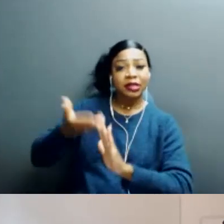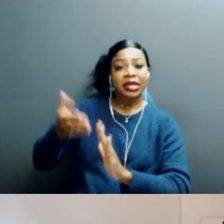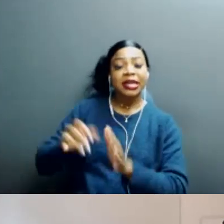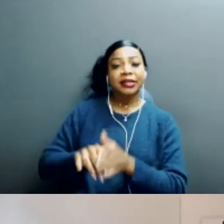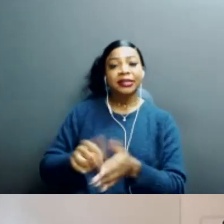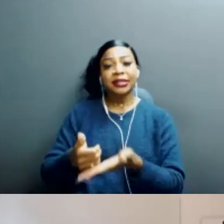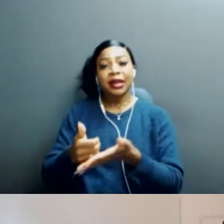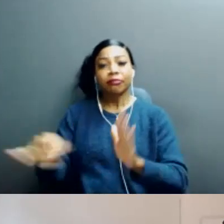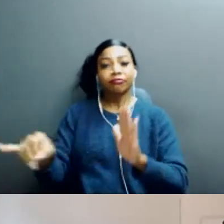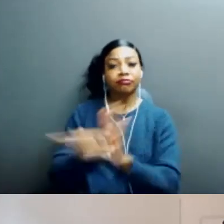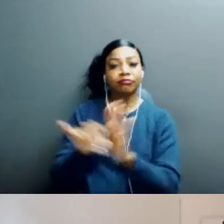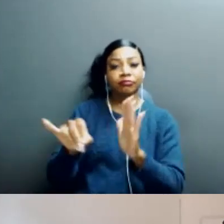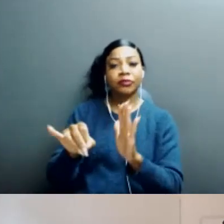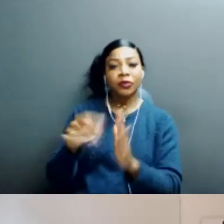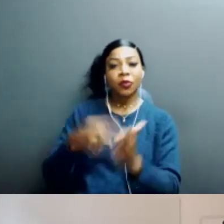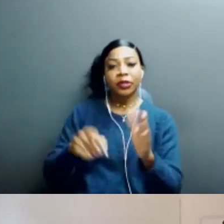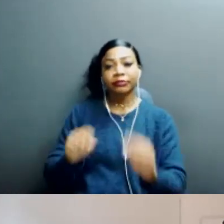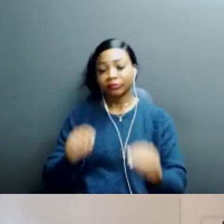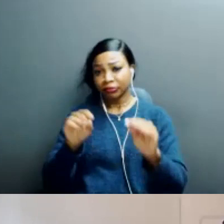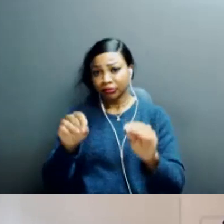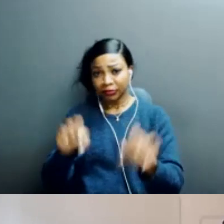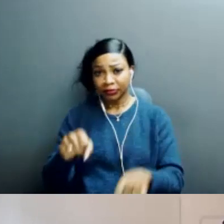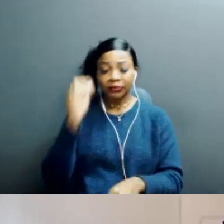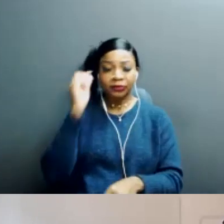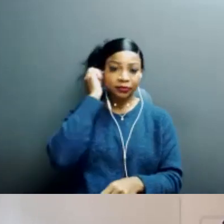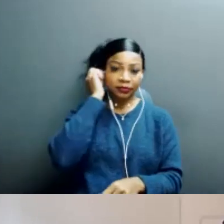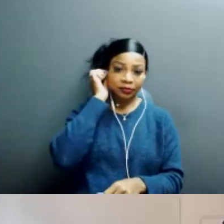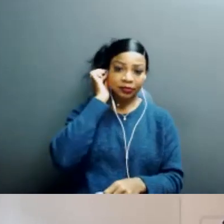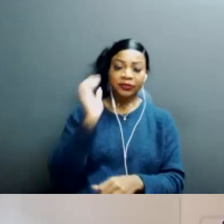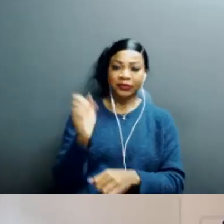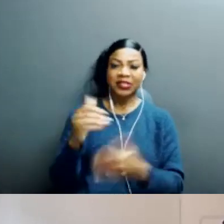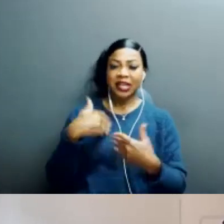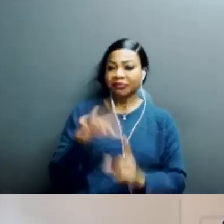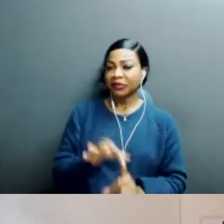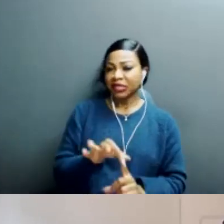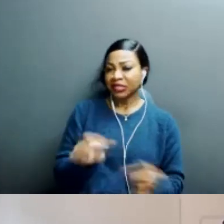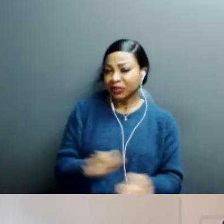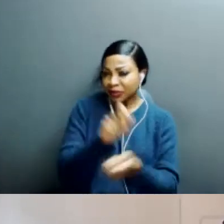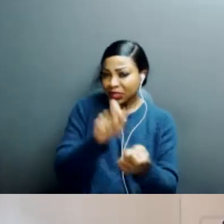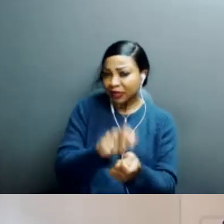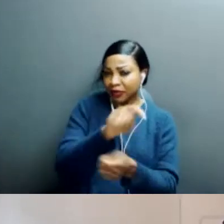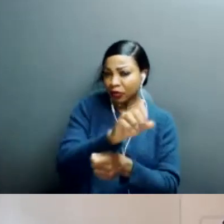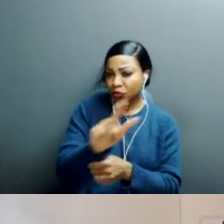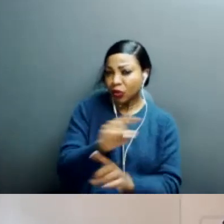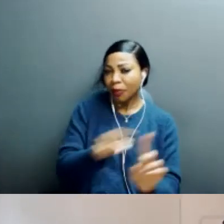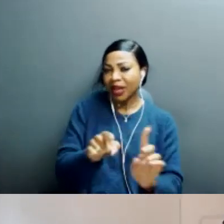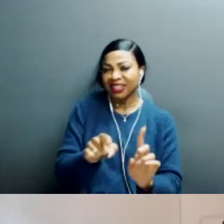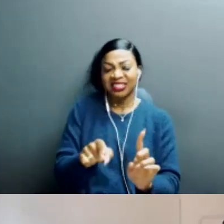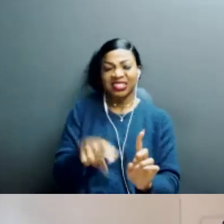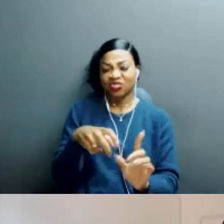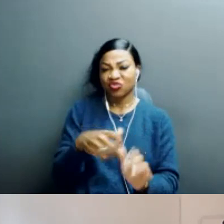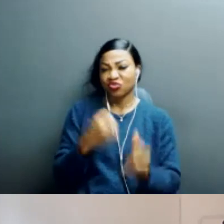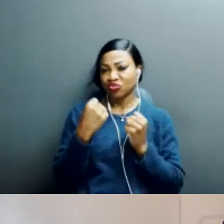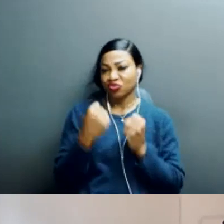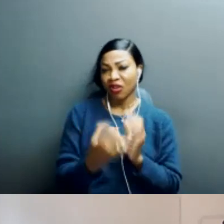been installed well yes they're very specific tools but they're very technical just having a regular antivirus